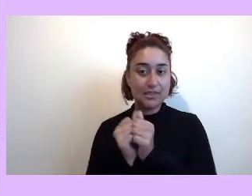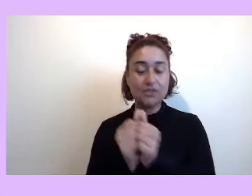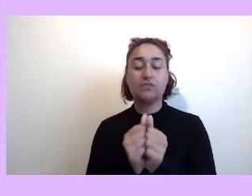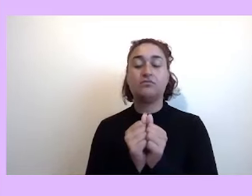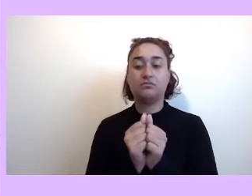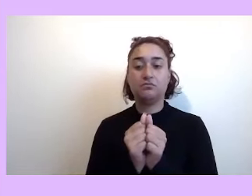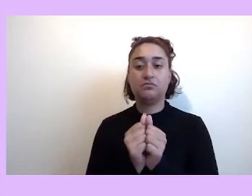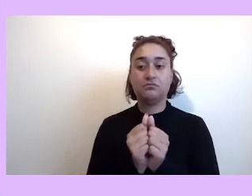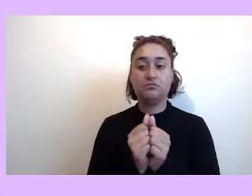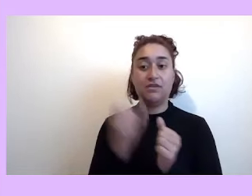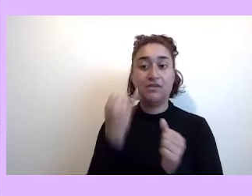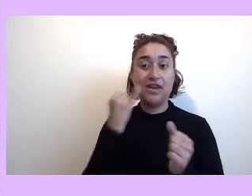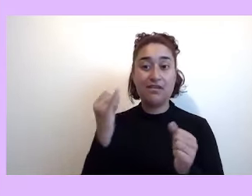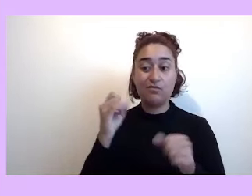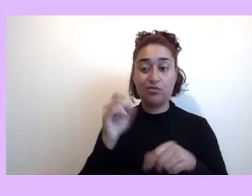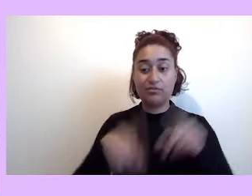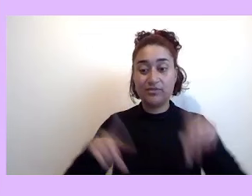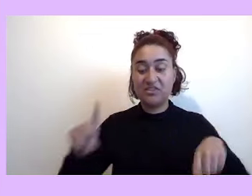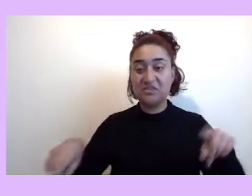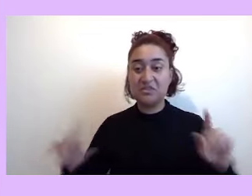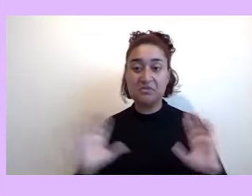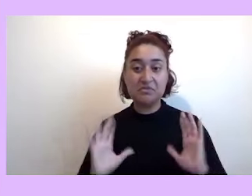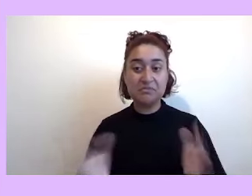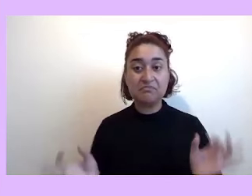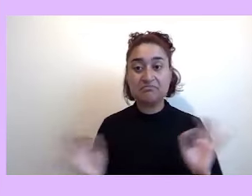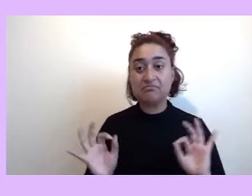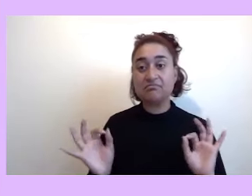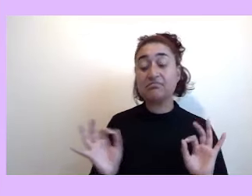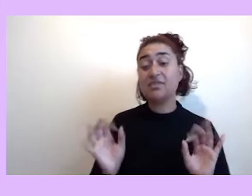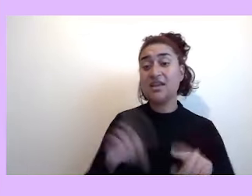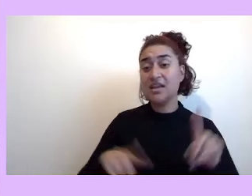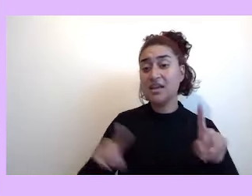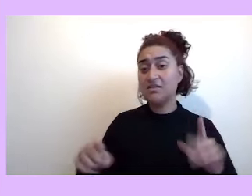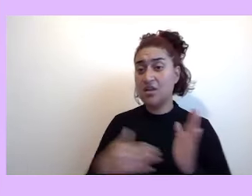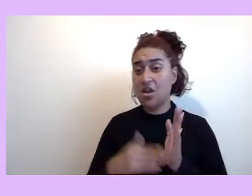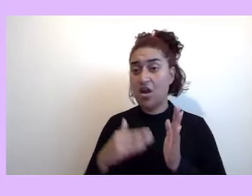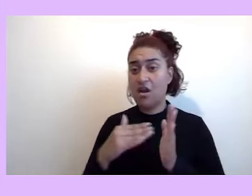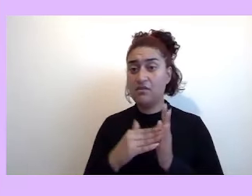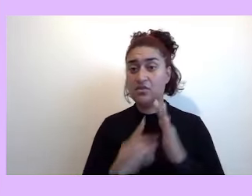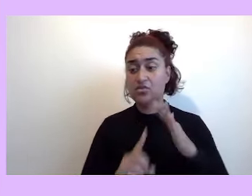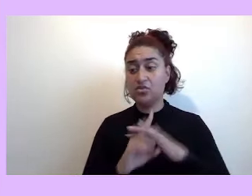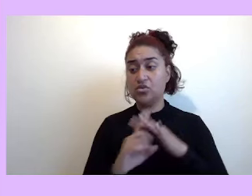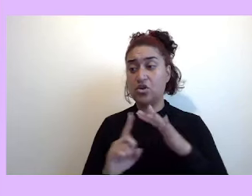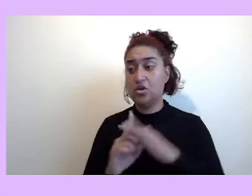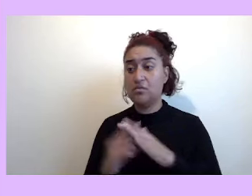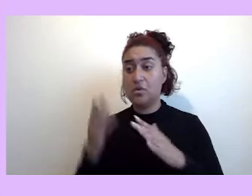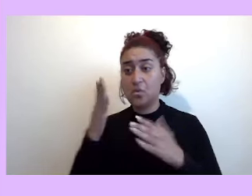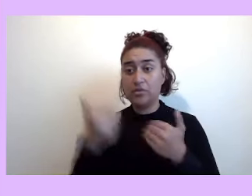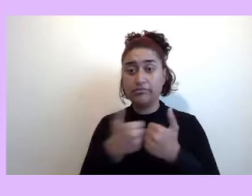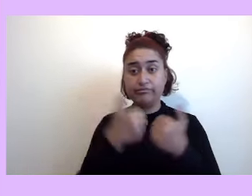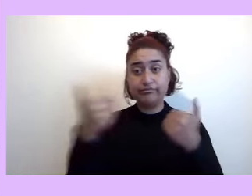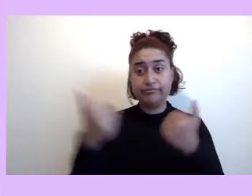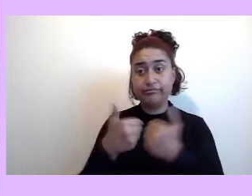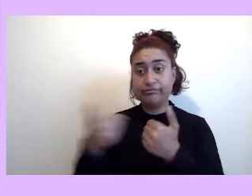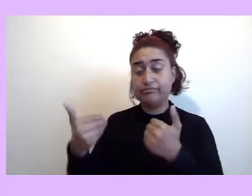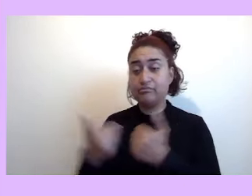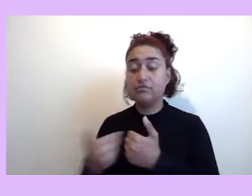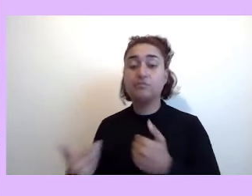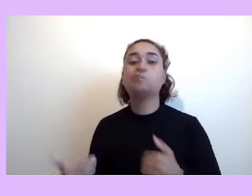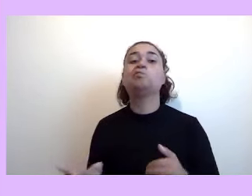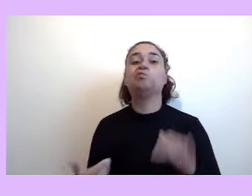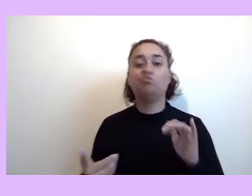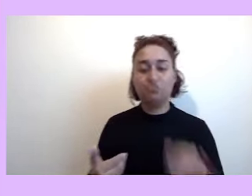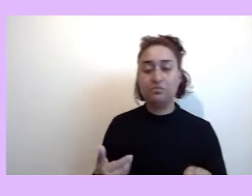that might be on the surface and some of those differences that often show up and keep us separated. Because the good in public good is social